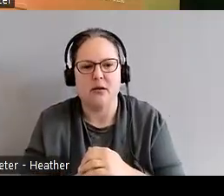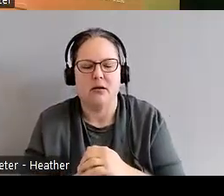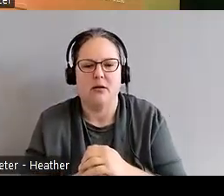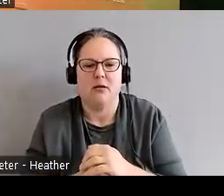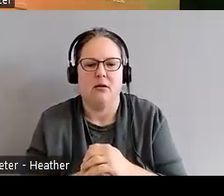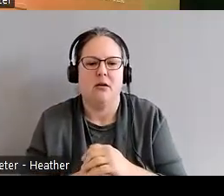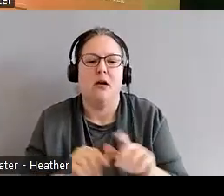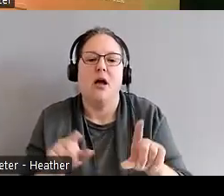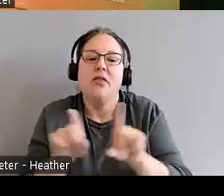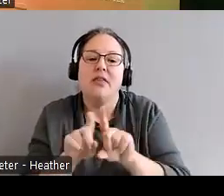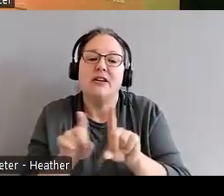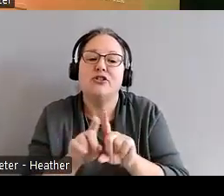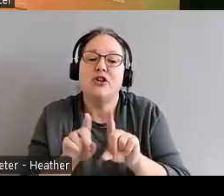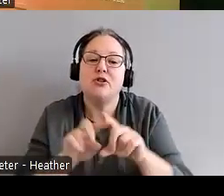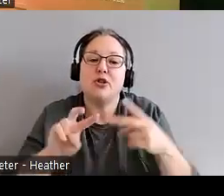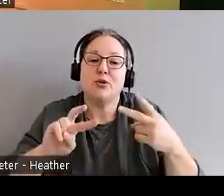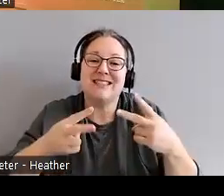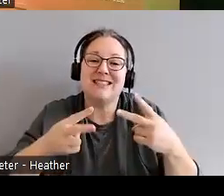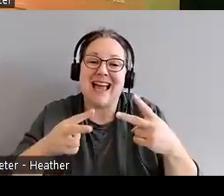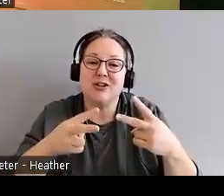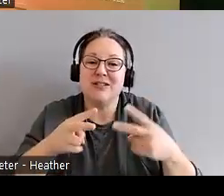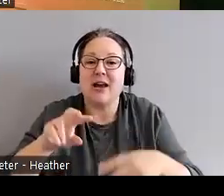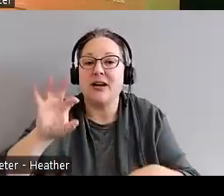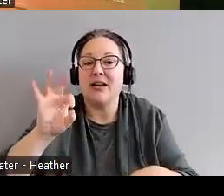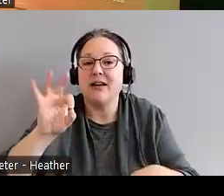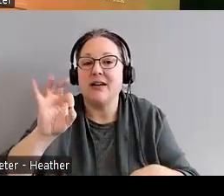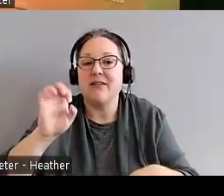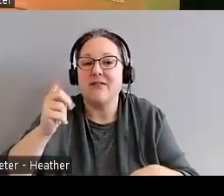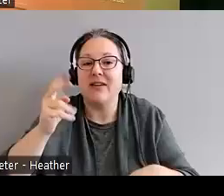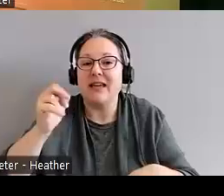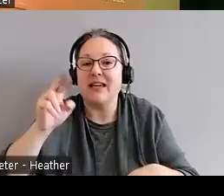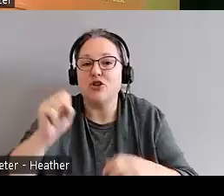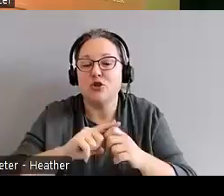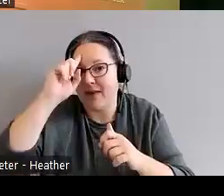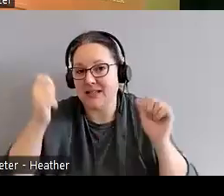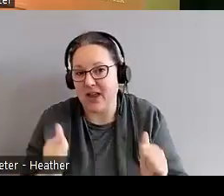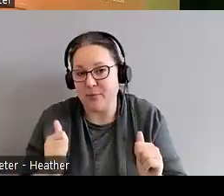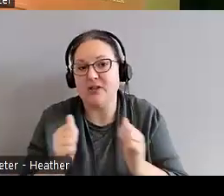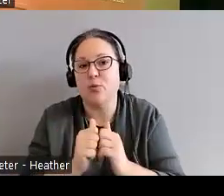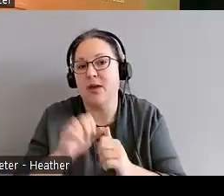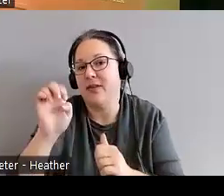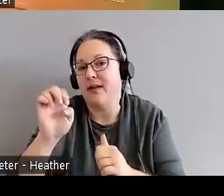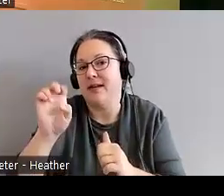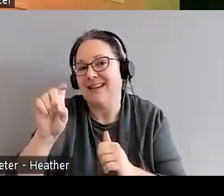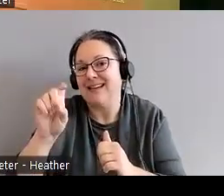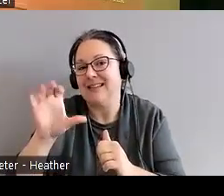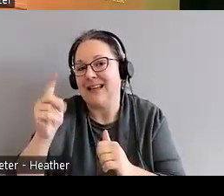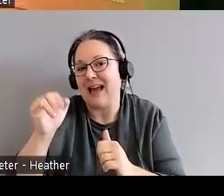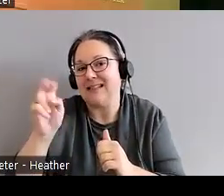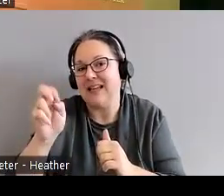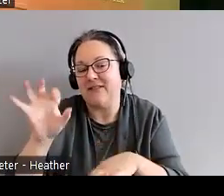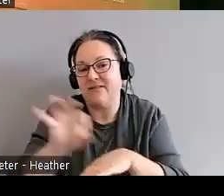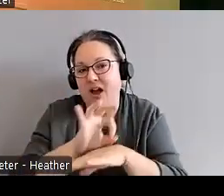features, particularly related to the cognitive impairment in the executive function area. And because it's more of a